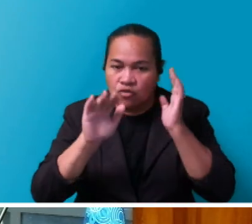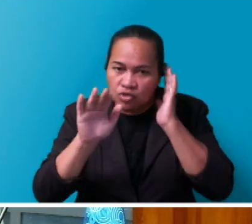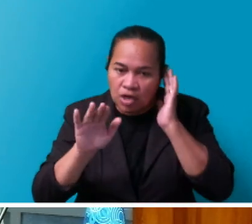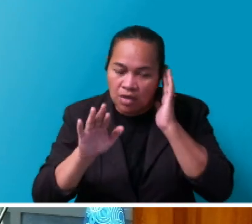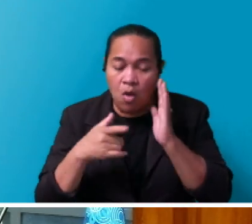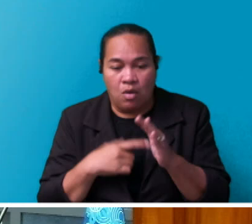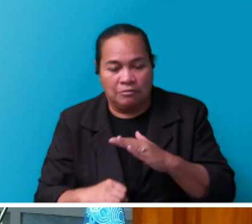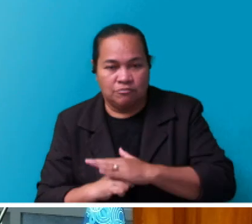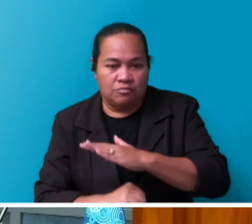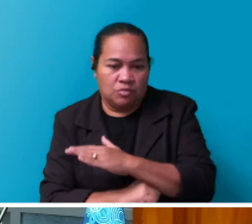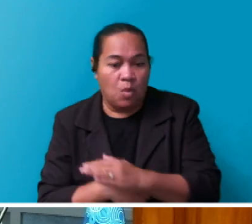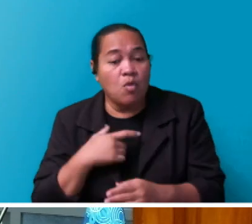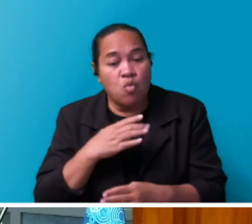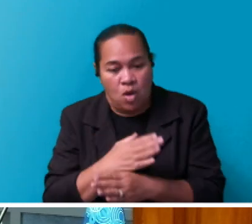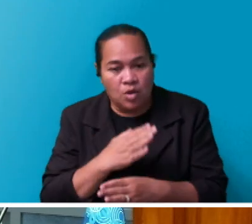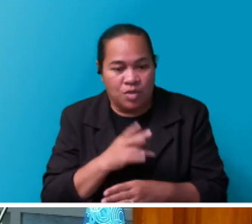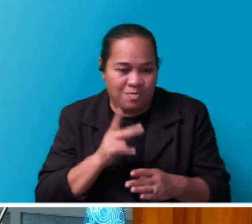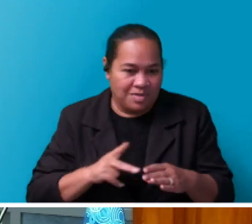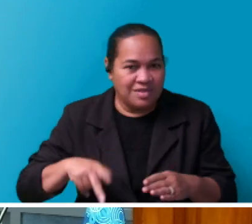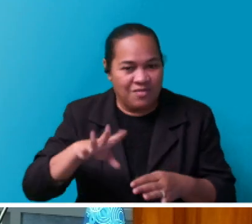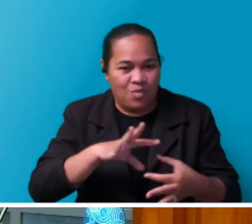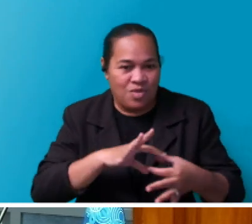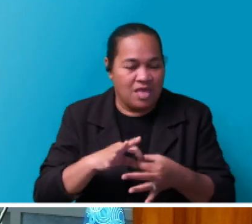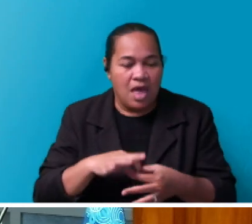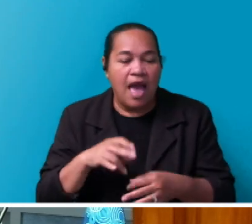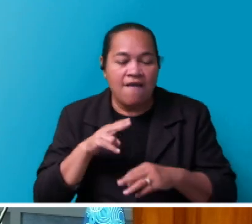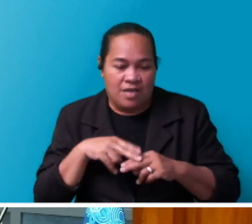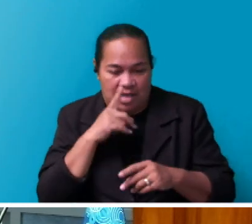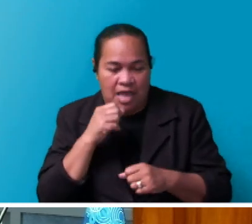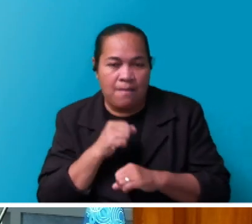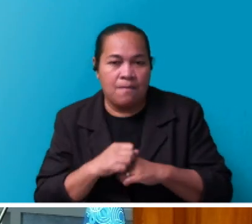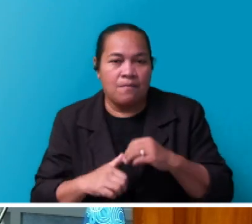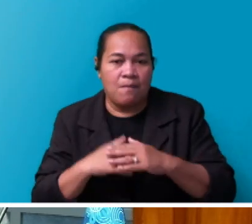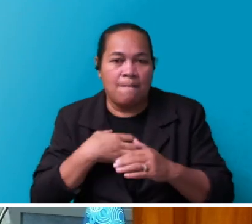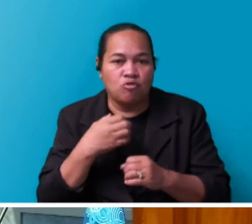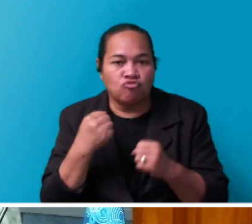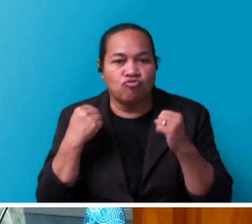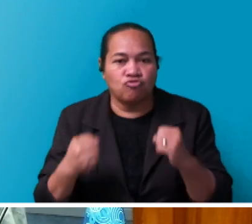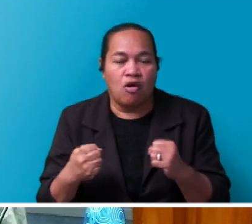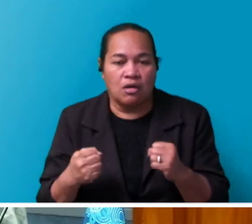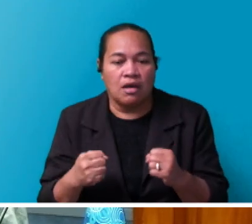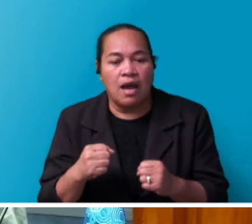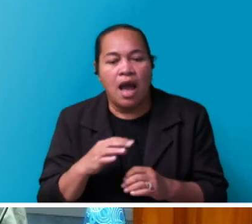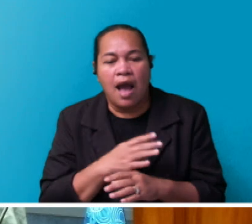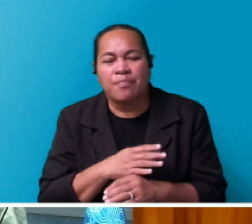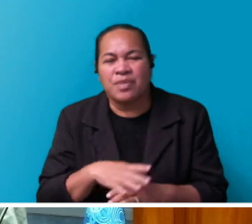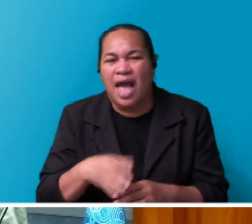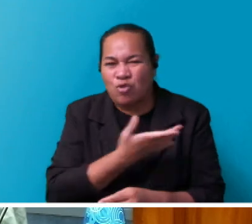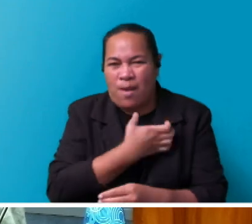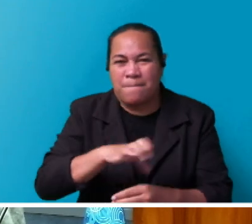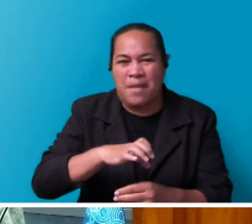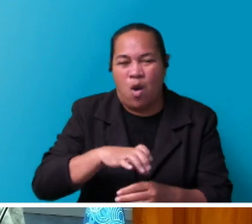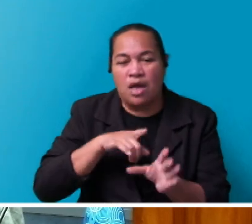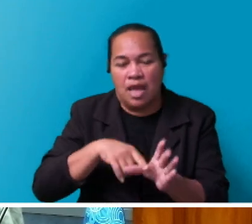Pacific neighbors, Fiji can build a stronger, more resilient education system that empowers young people and